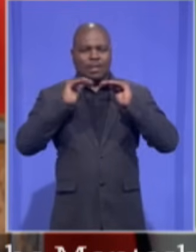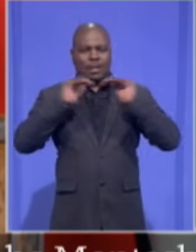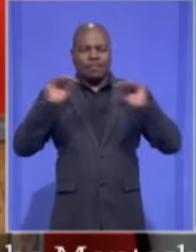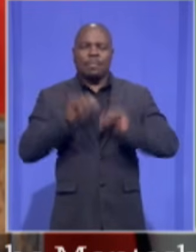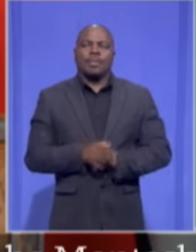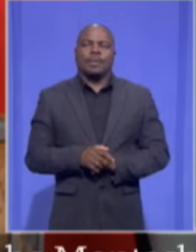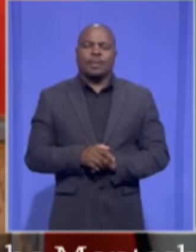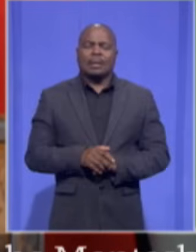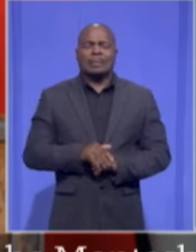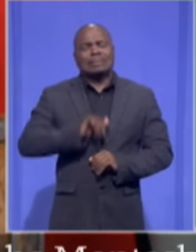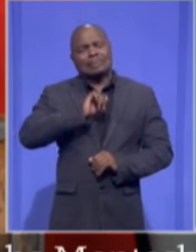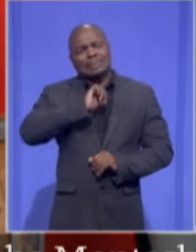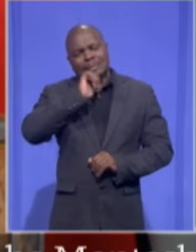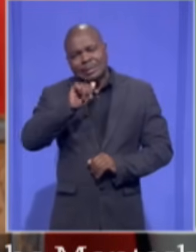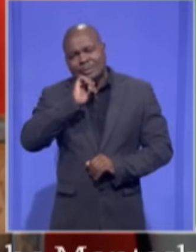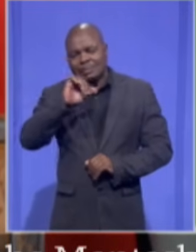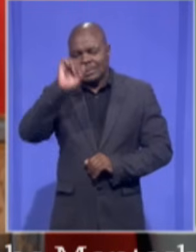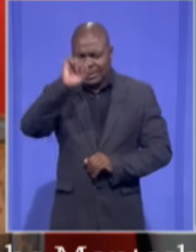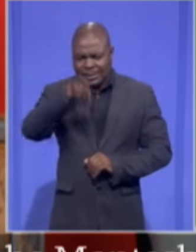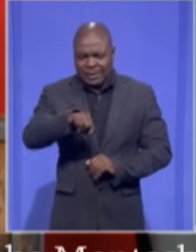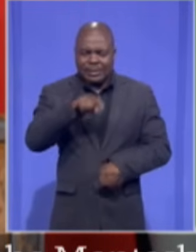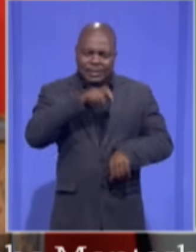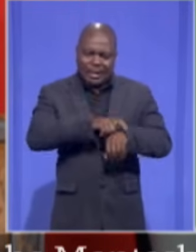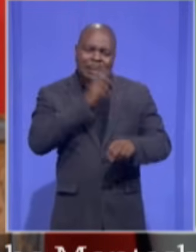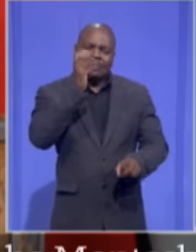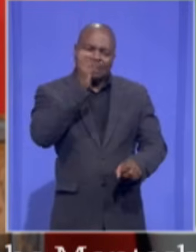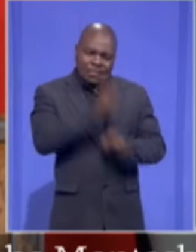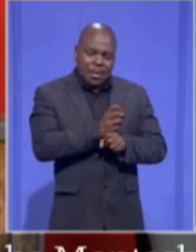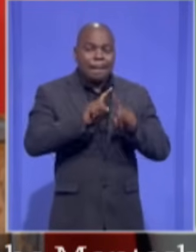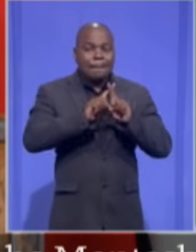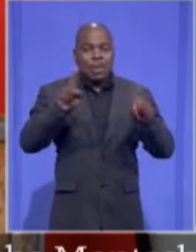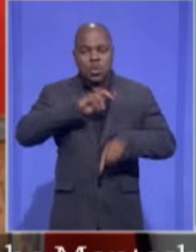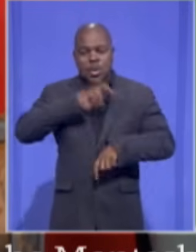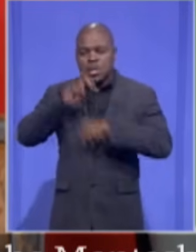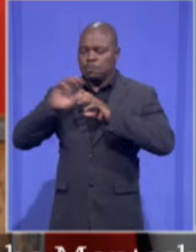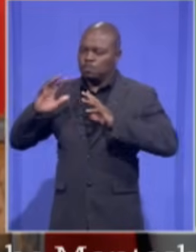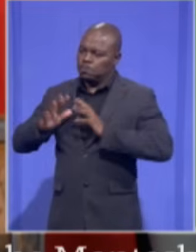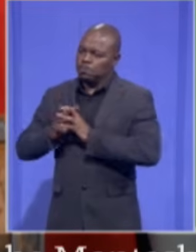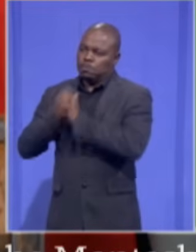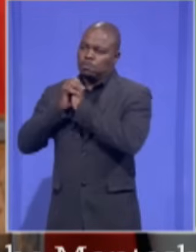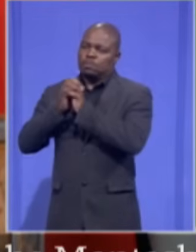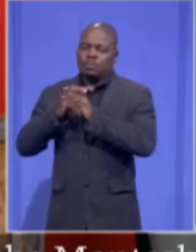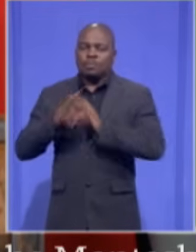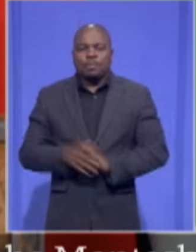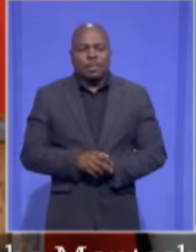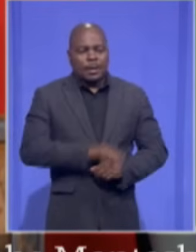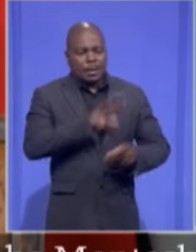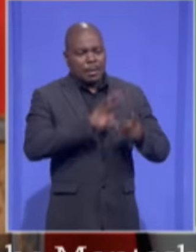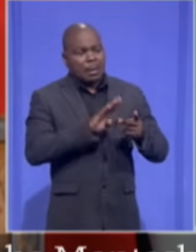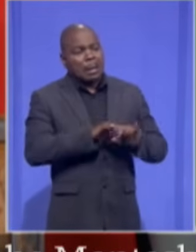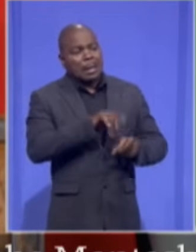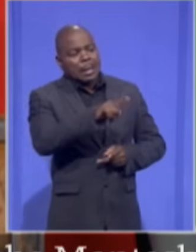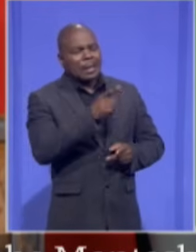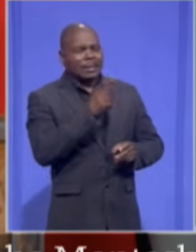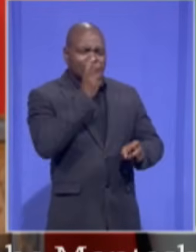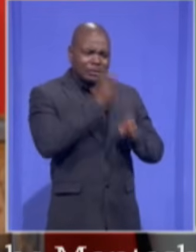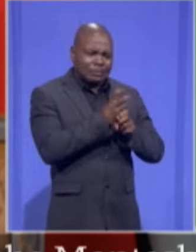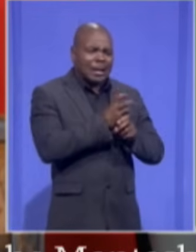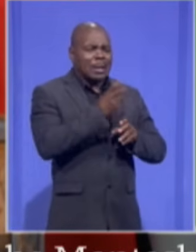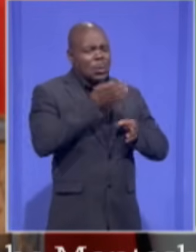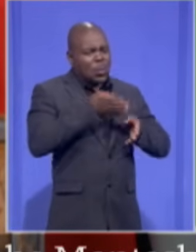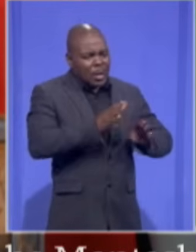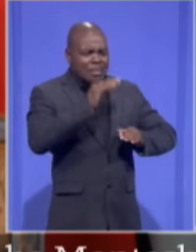No matter how difficult times may be, let us stand united. Let us not turn away from the difficult task